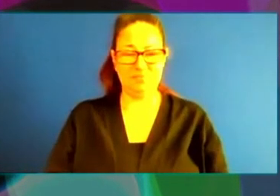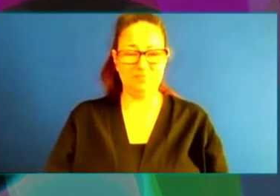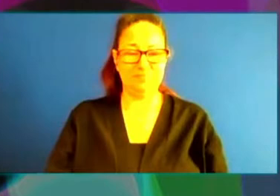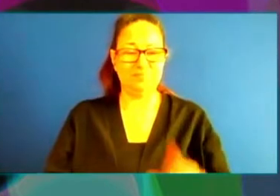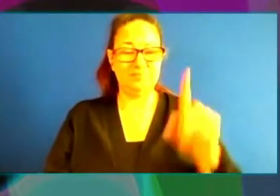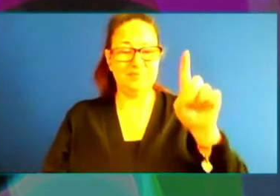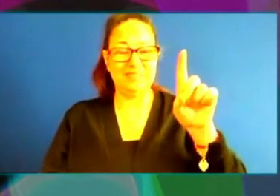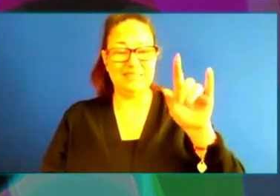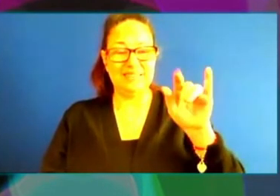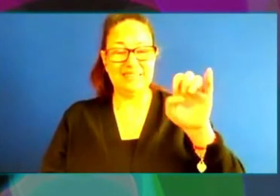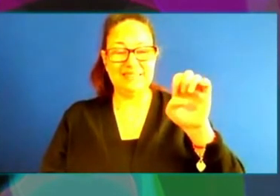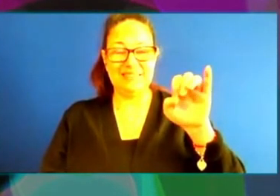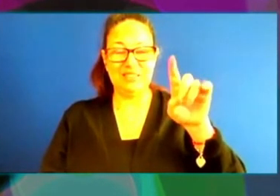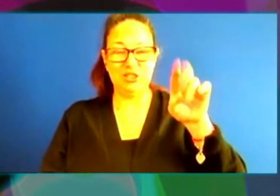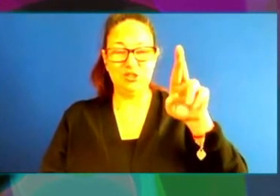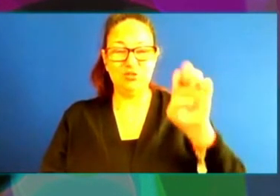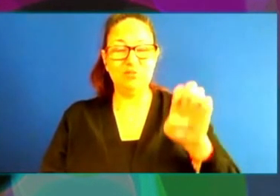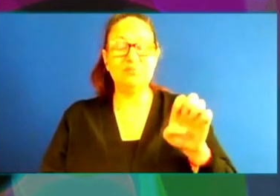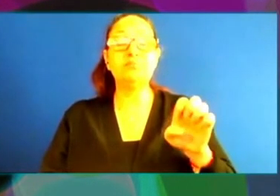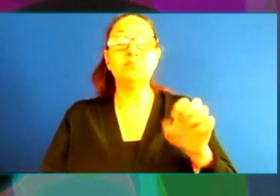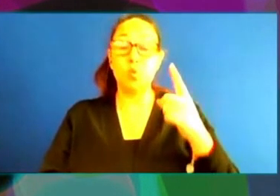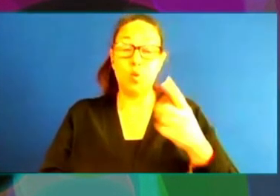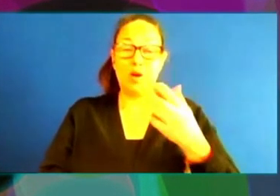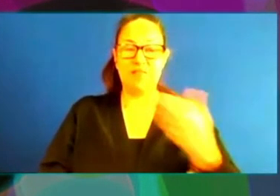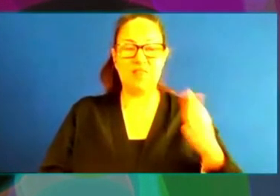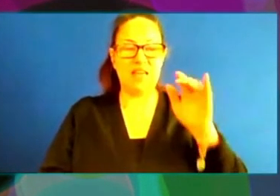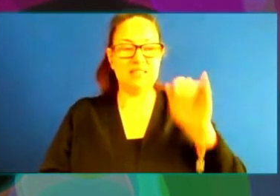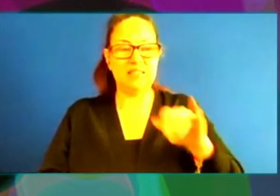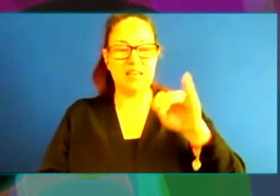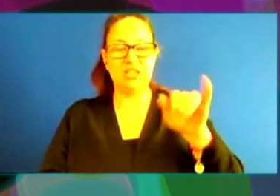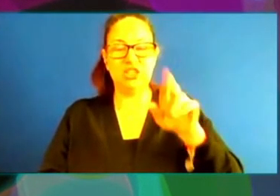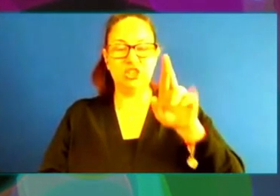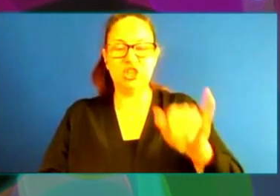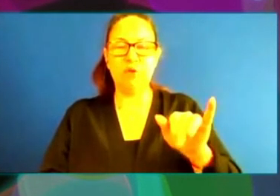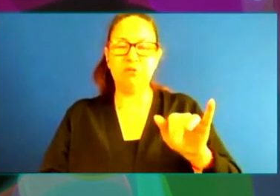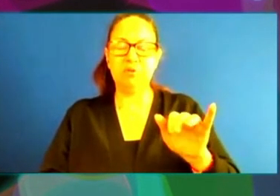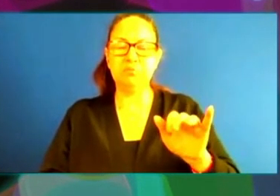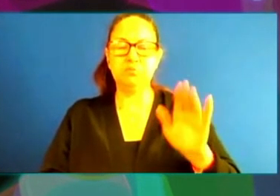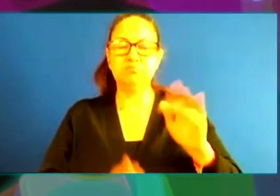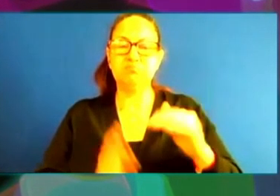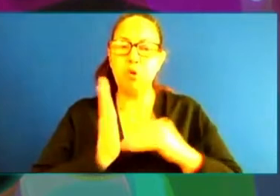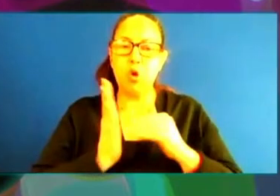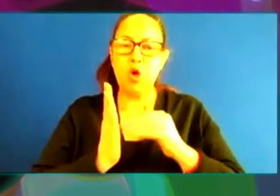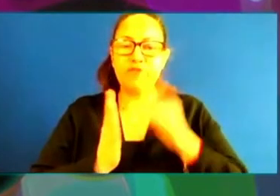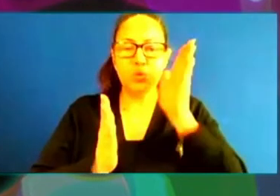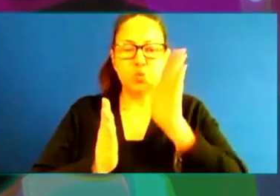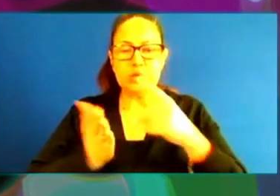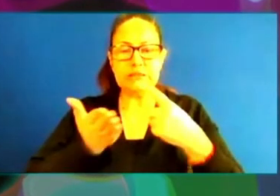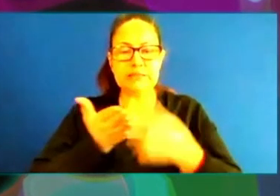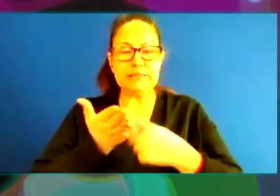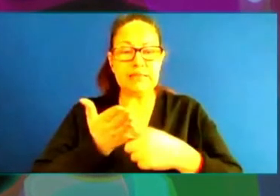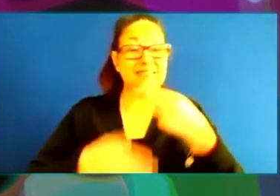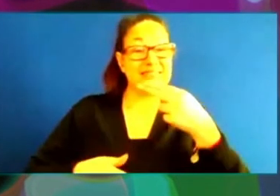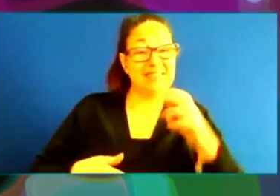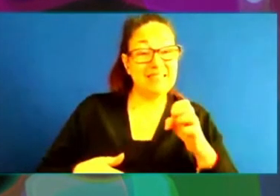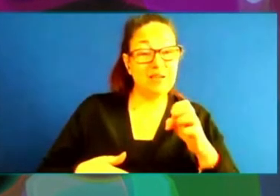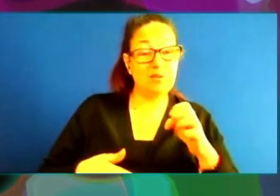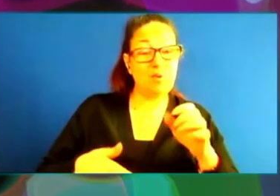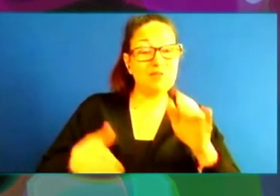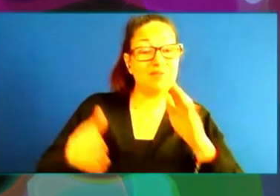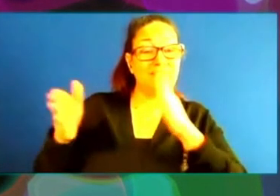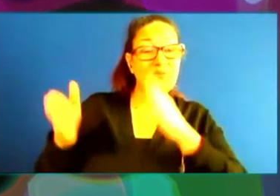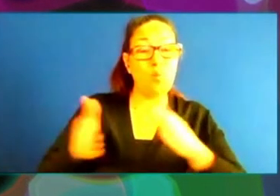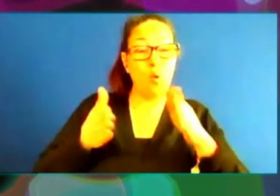I'll just toss into that one of the things that Jerry would talk about often, as he was the organizer